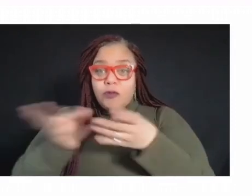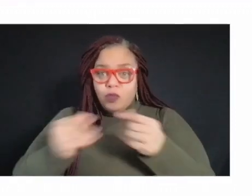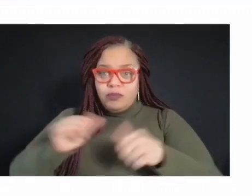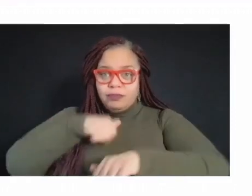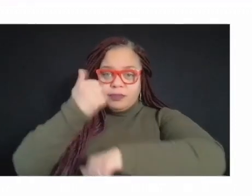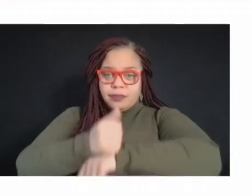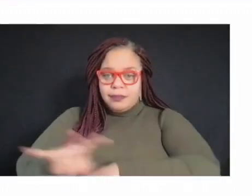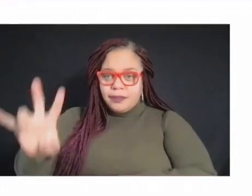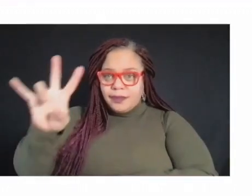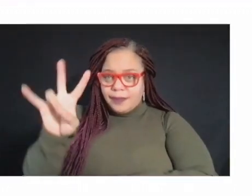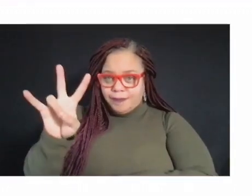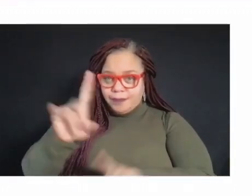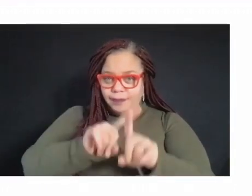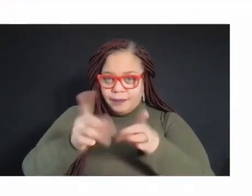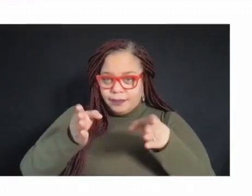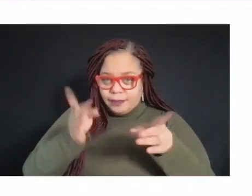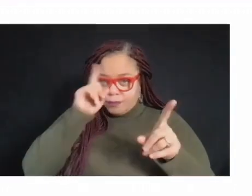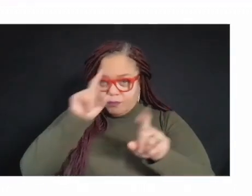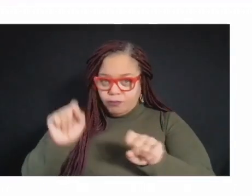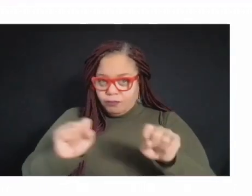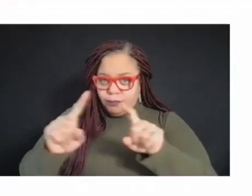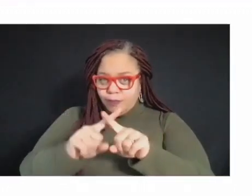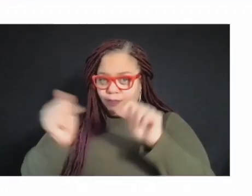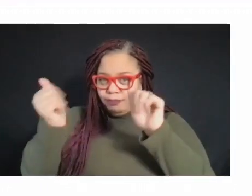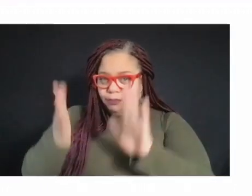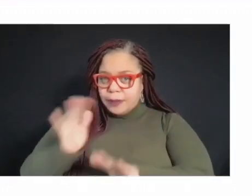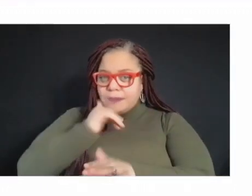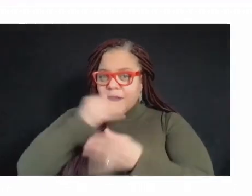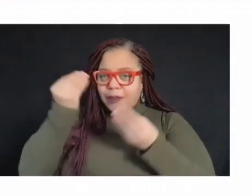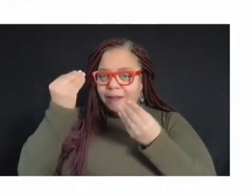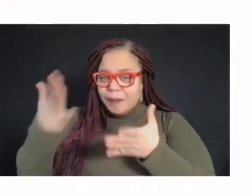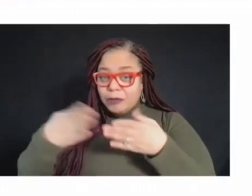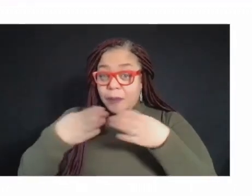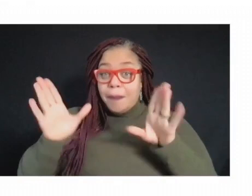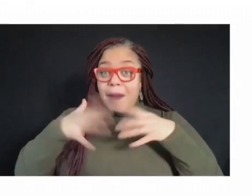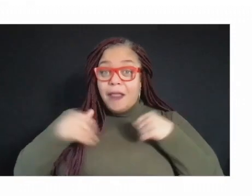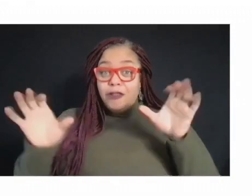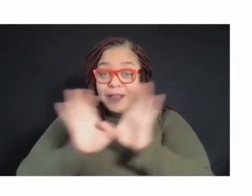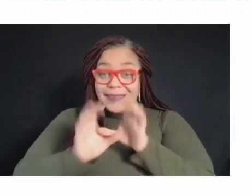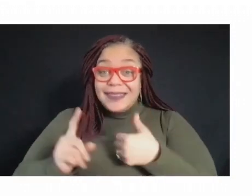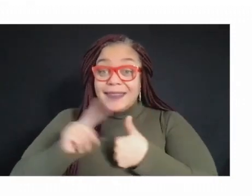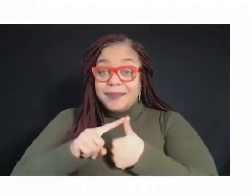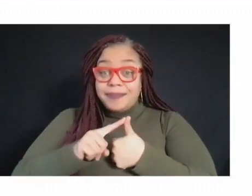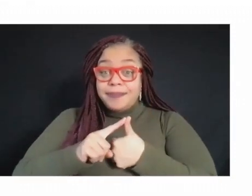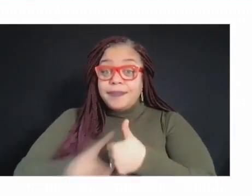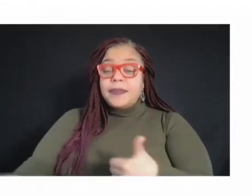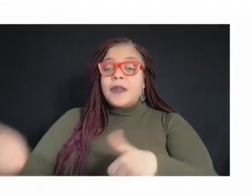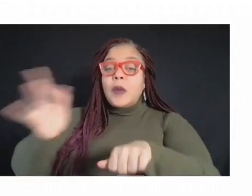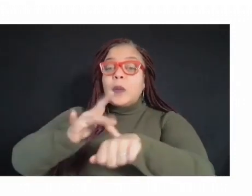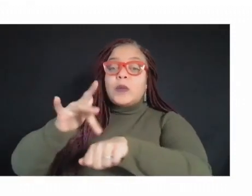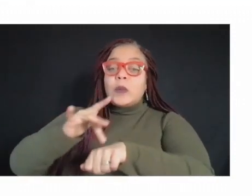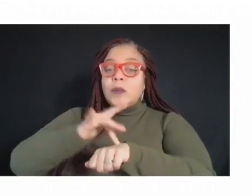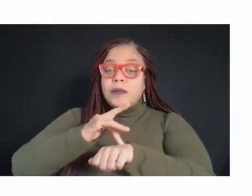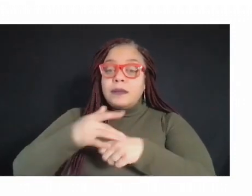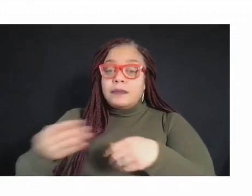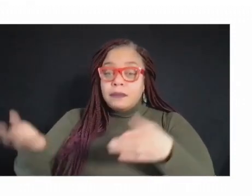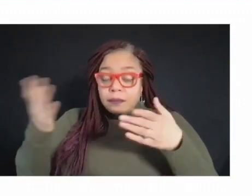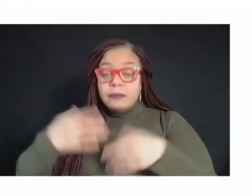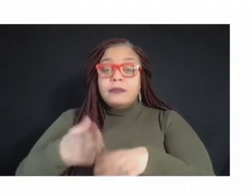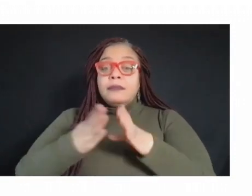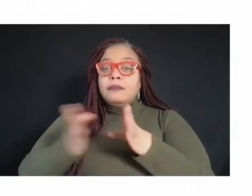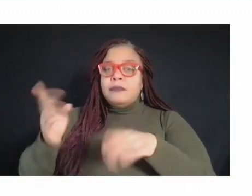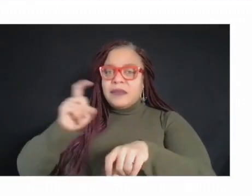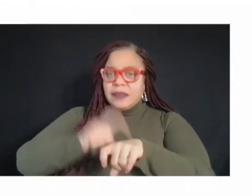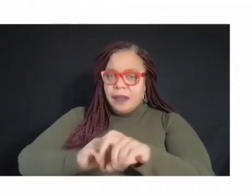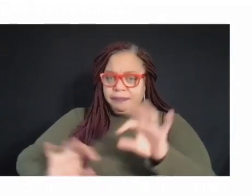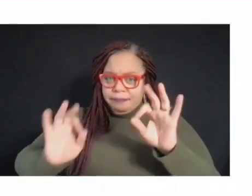health crisis. Strategy 1 called for resources to provide timely information to combat misinformation. This was